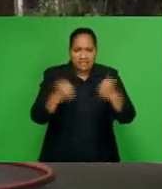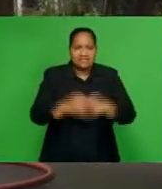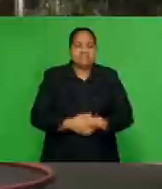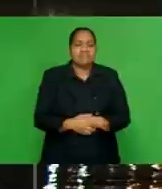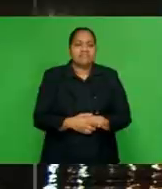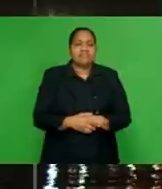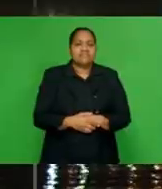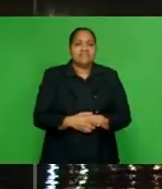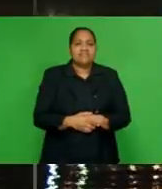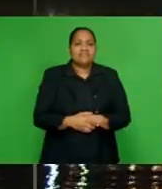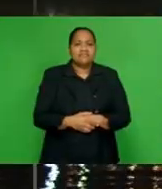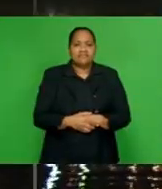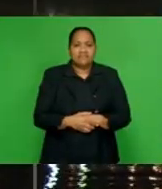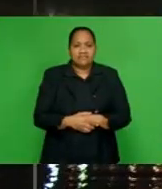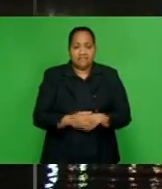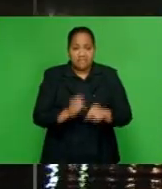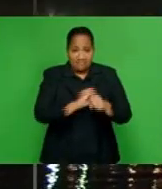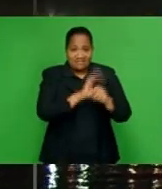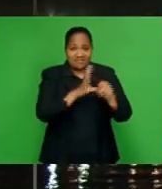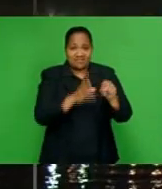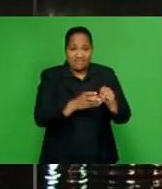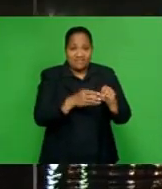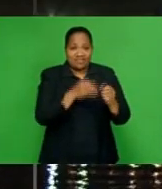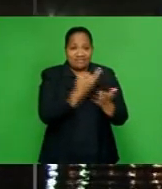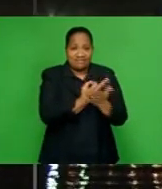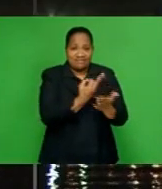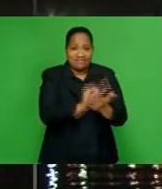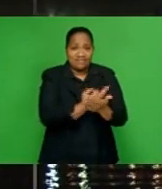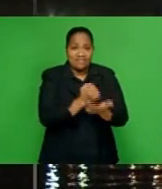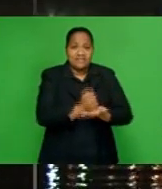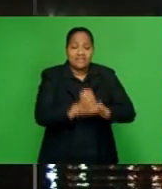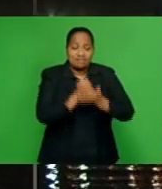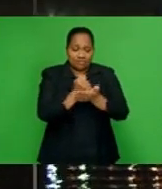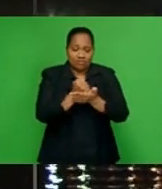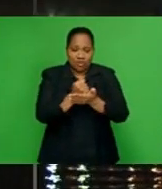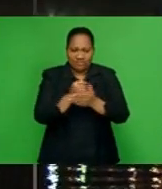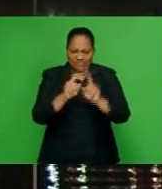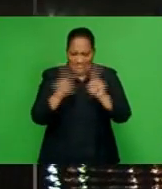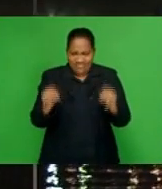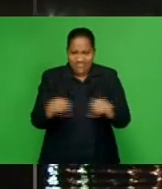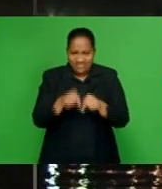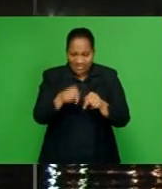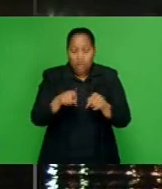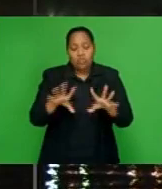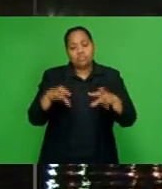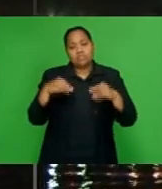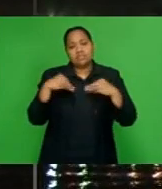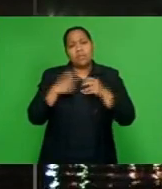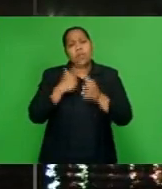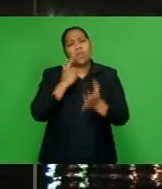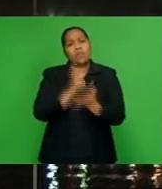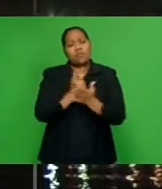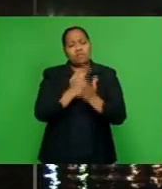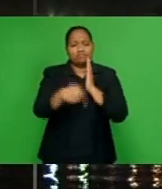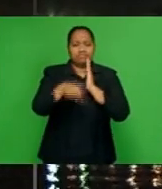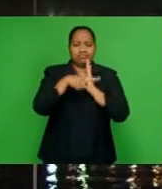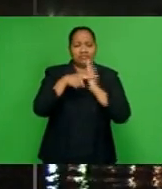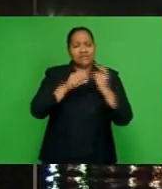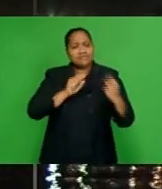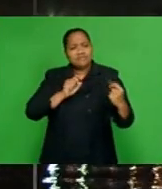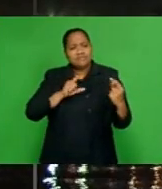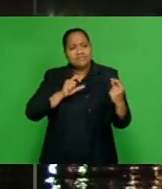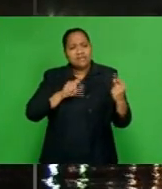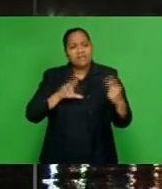FBC News. The COVID-19 Concessional Finance Support Package Initiative has received a lot of positive feedback from the business